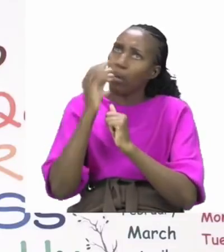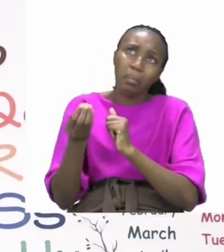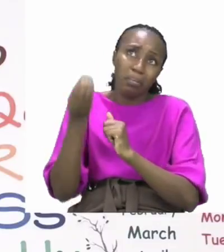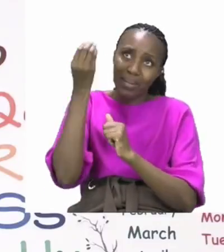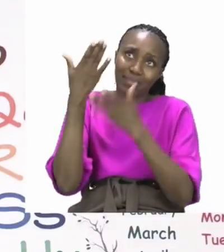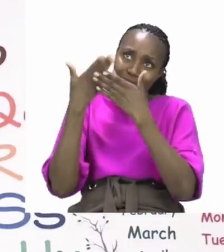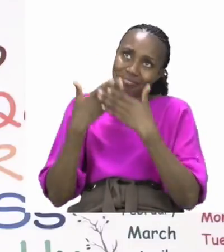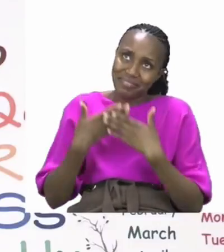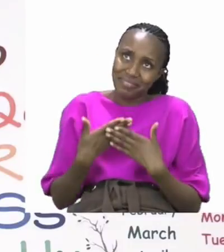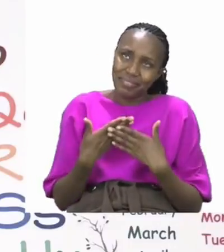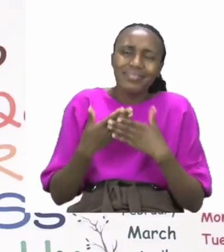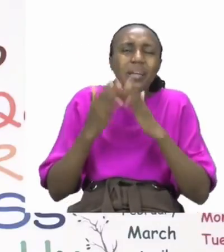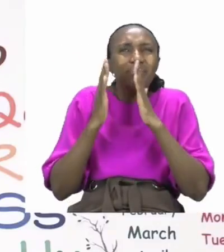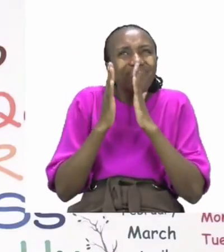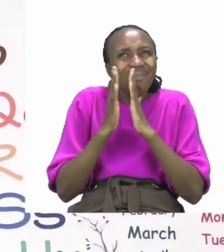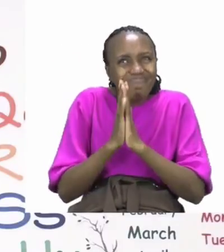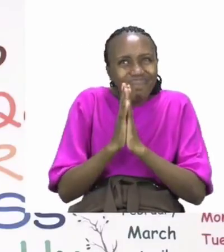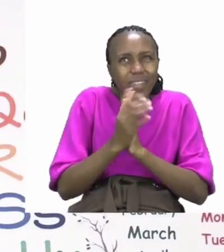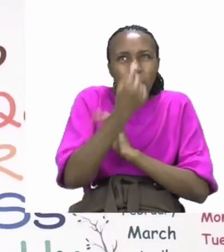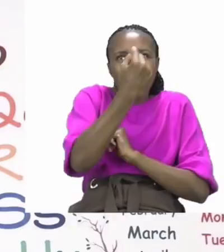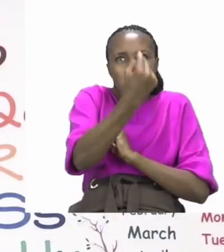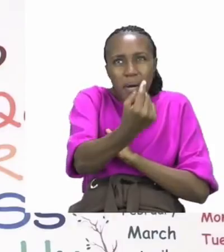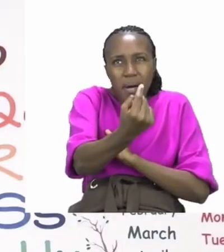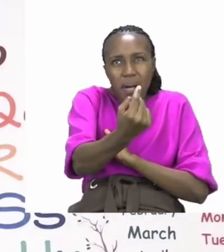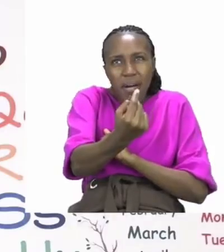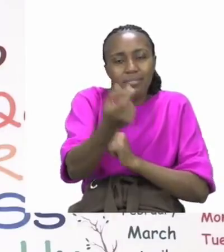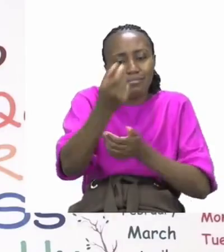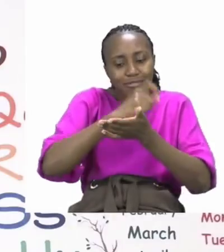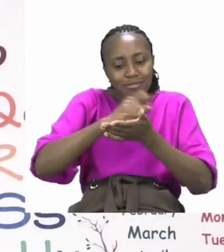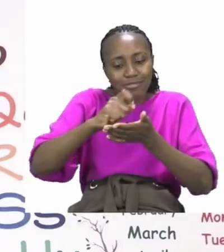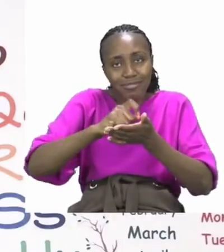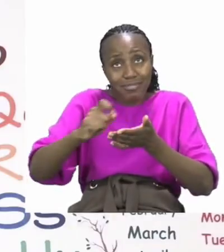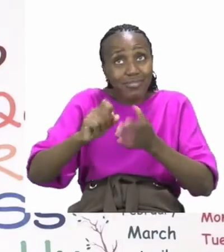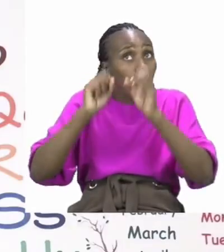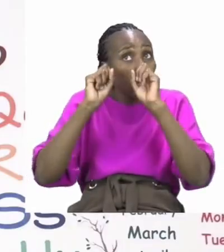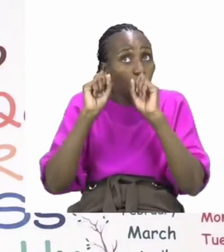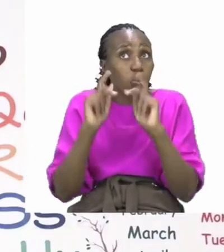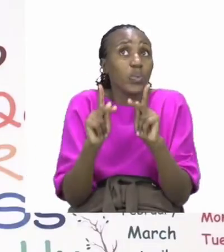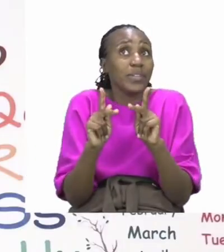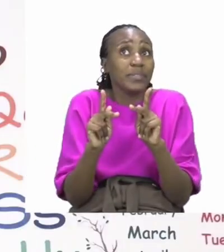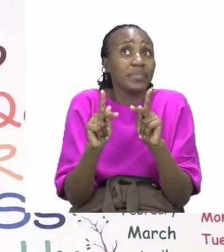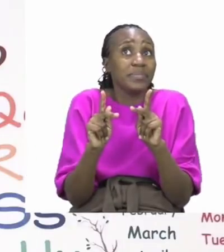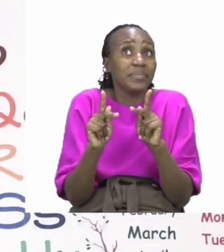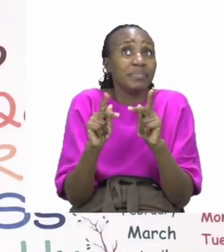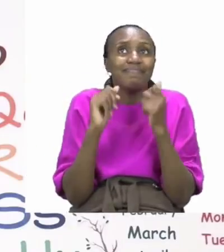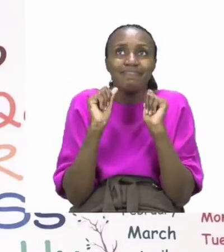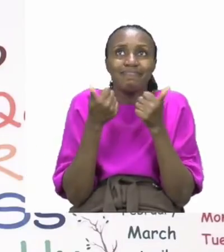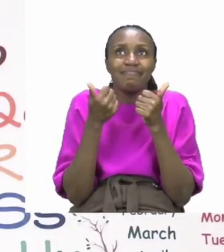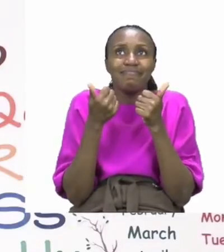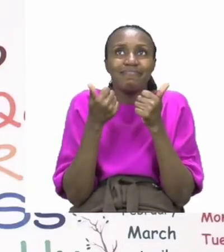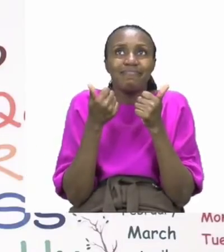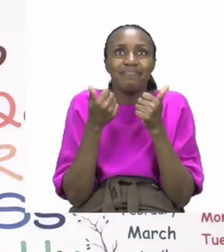help. But make sure, boys and girls, that you try your best to finish everything by yourself. So now that we are done